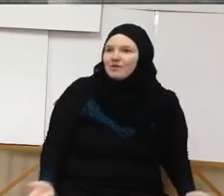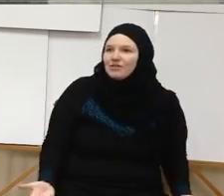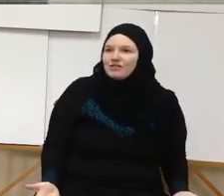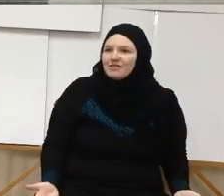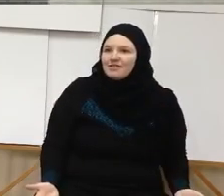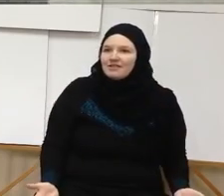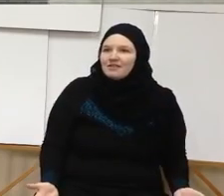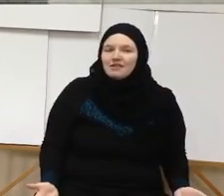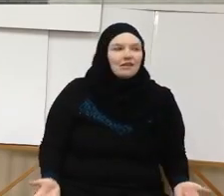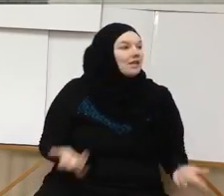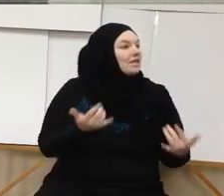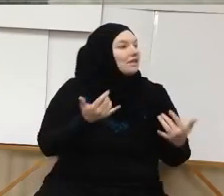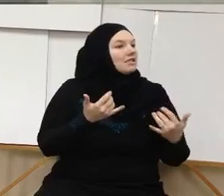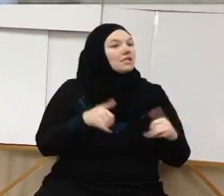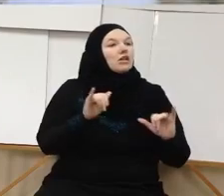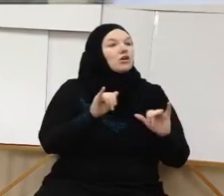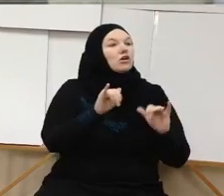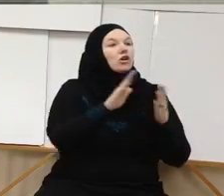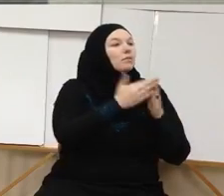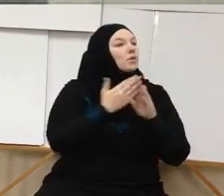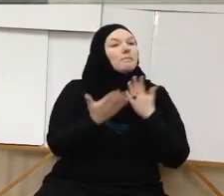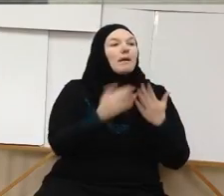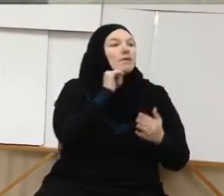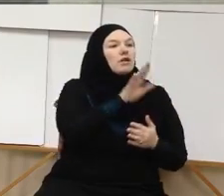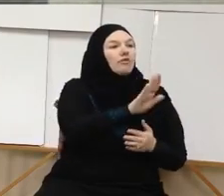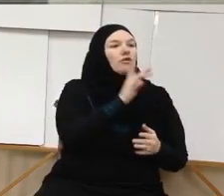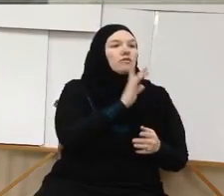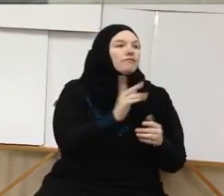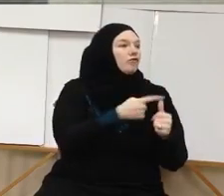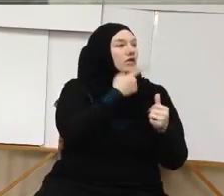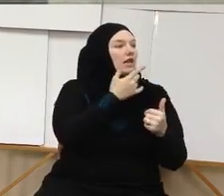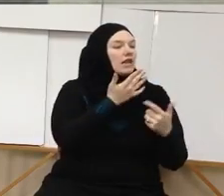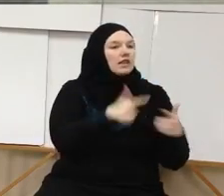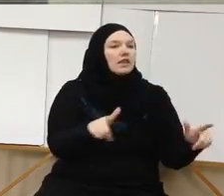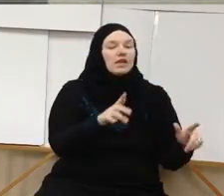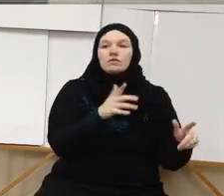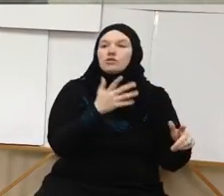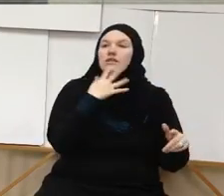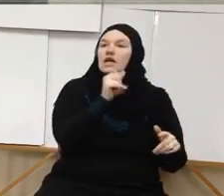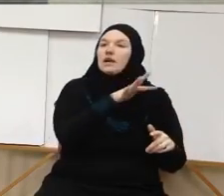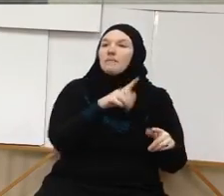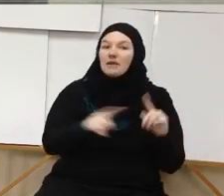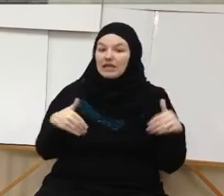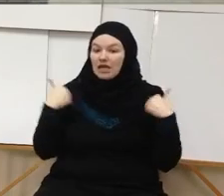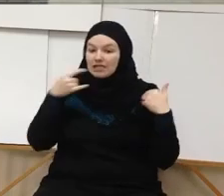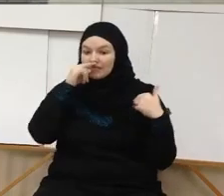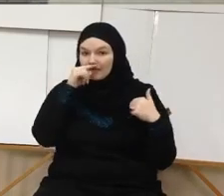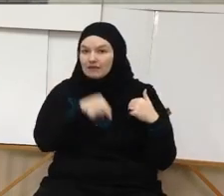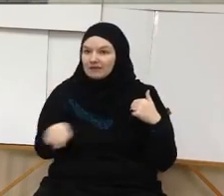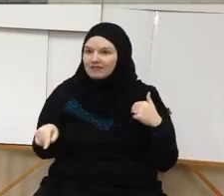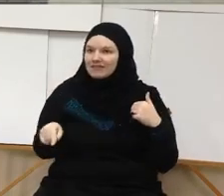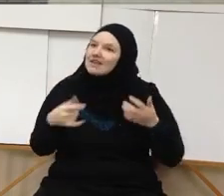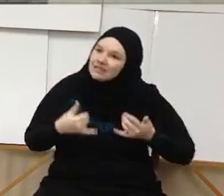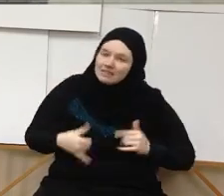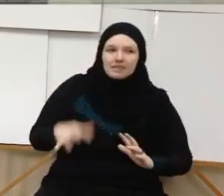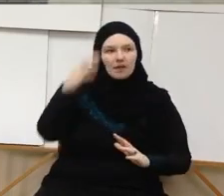for communities whose mother tongue is not Arabic, their youngest kids can and do memorize the